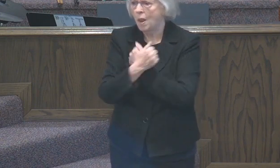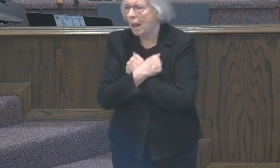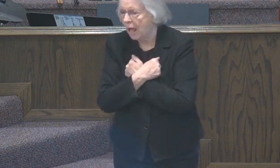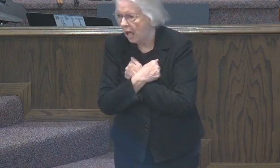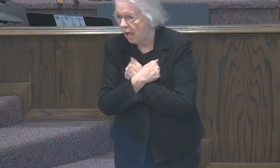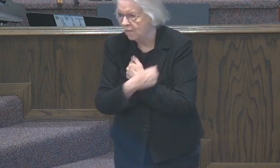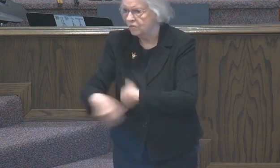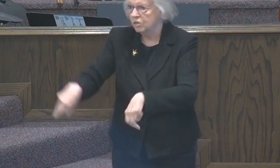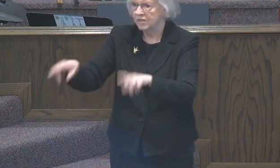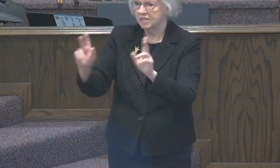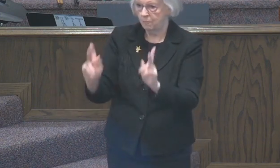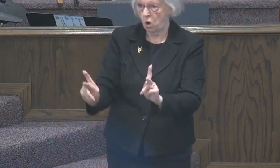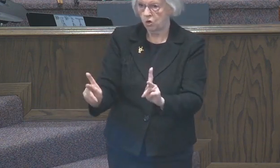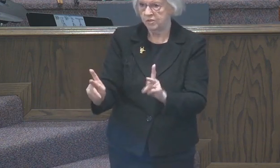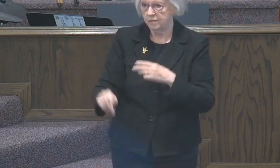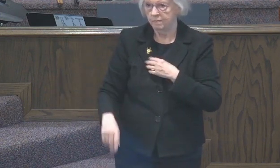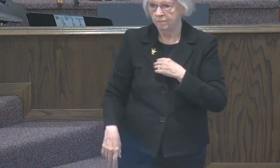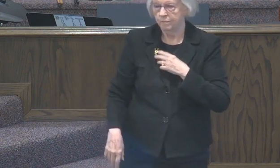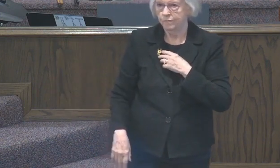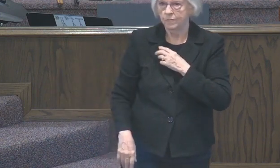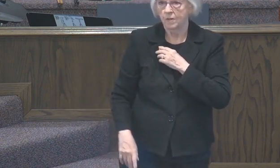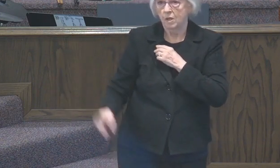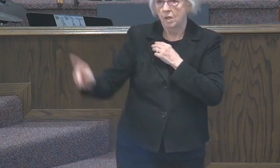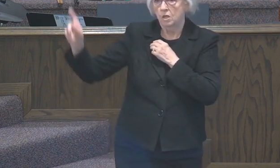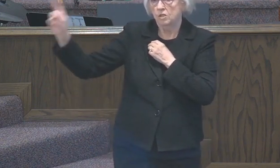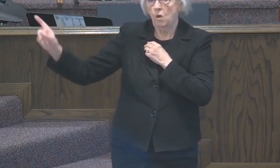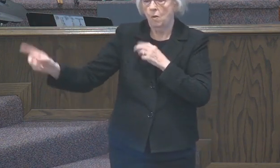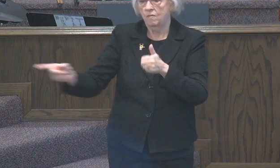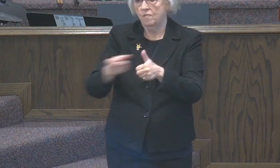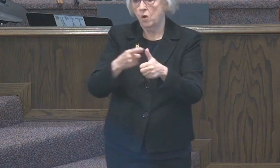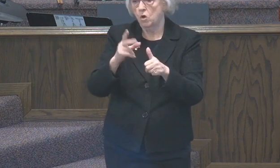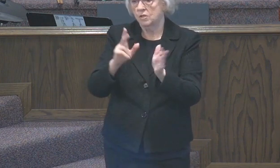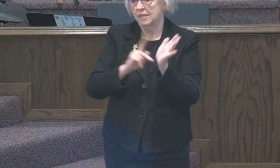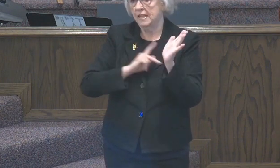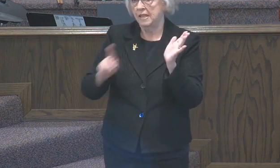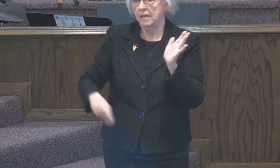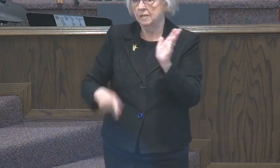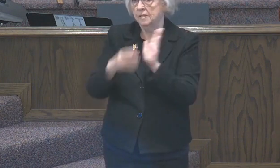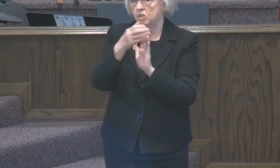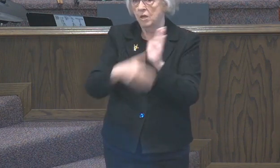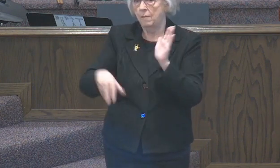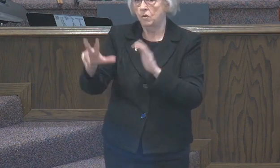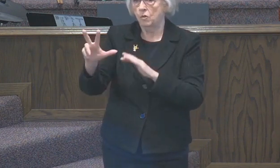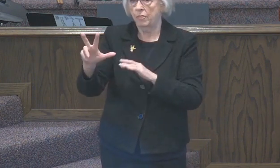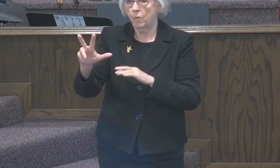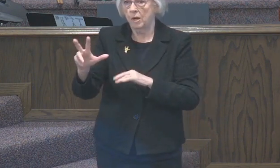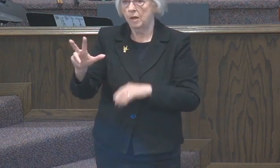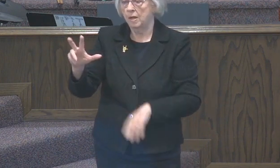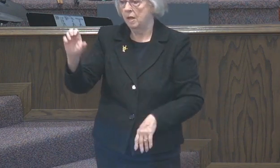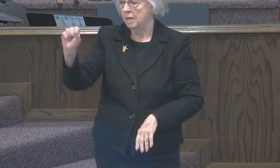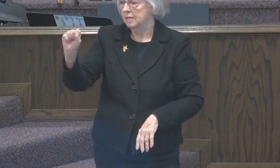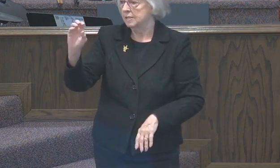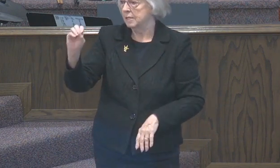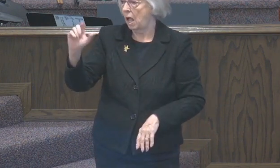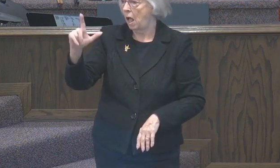What are my examples of that? In 1 Kings chapter 3, verses 7 and 8, we see this is Solomon. He had